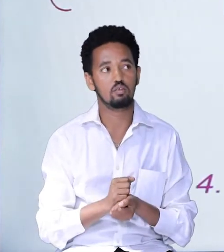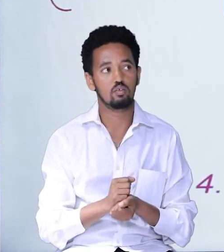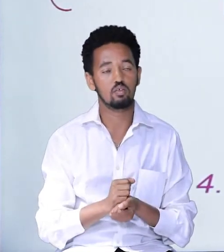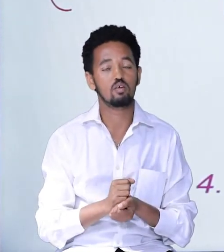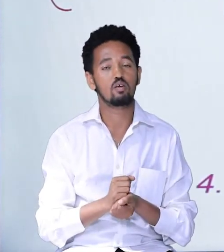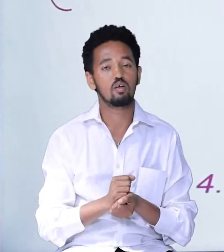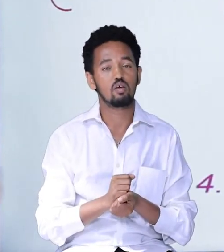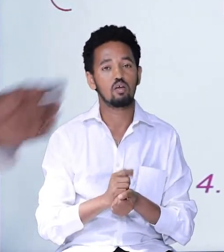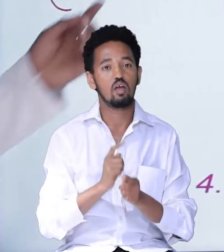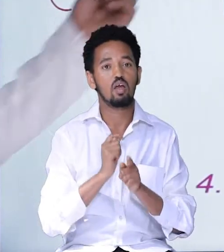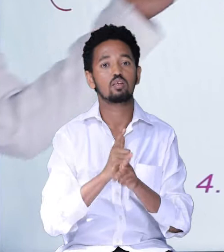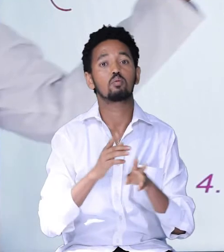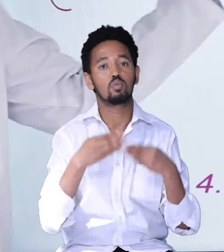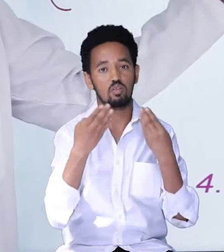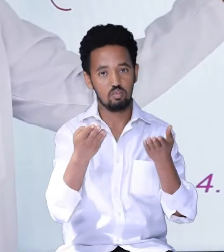For example,